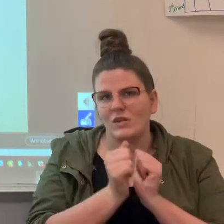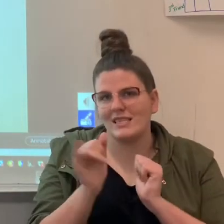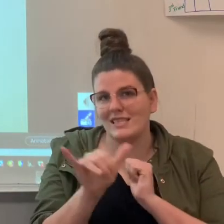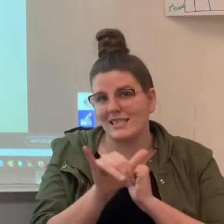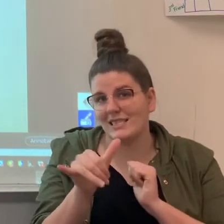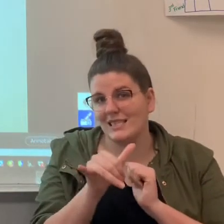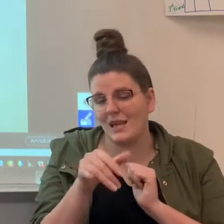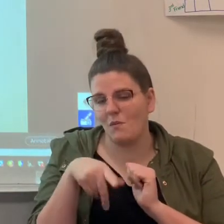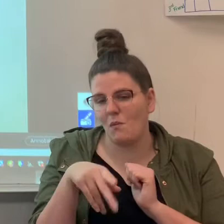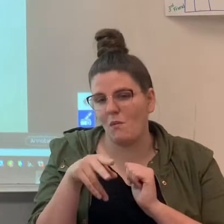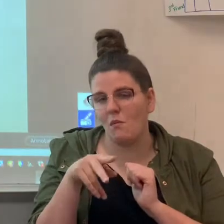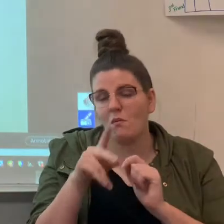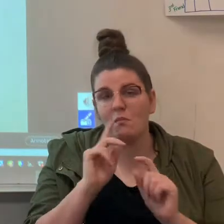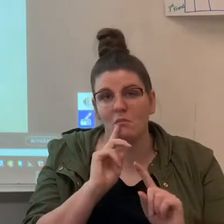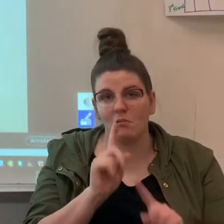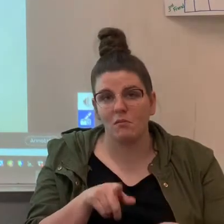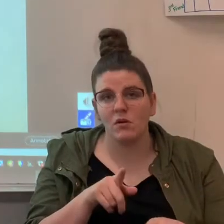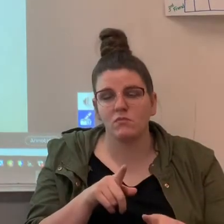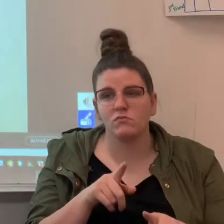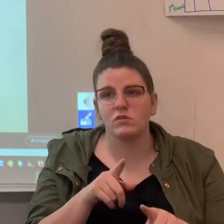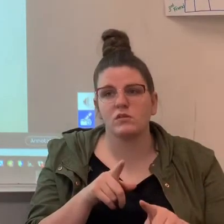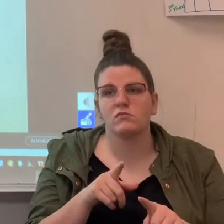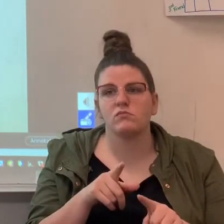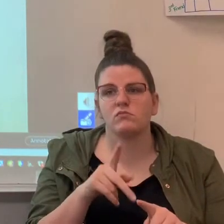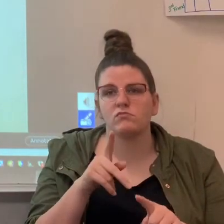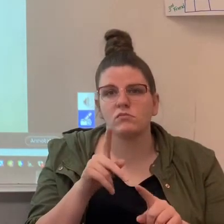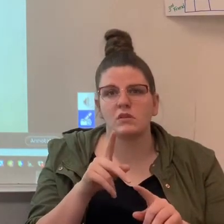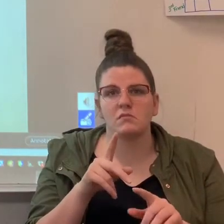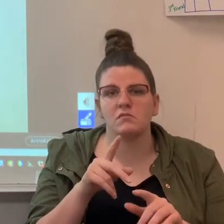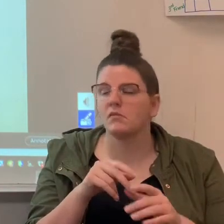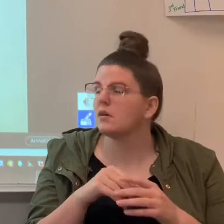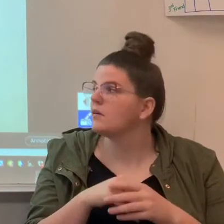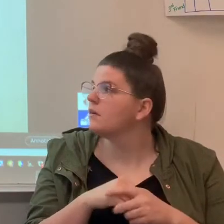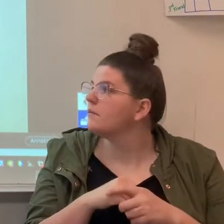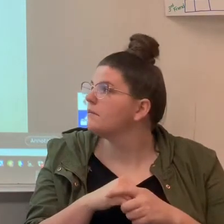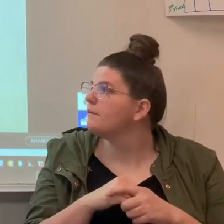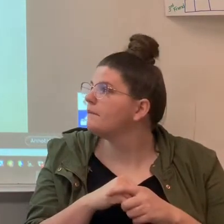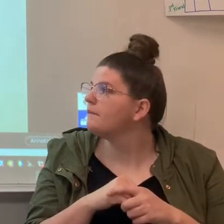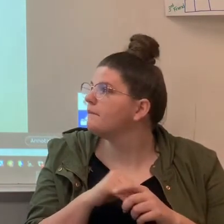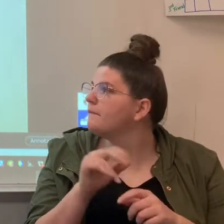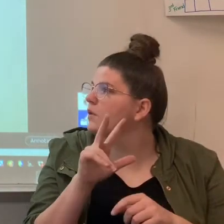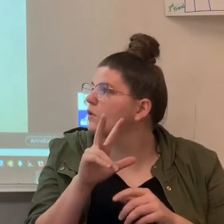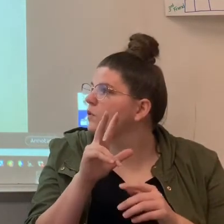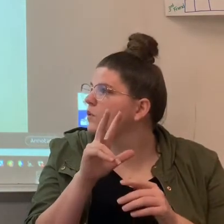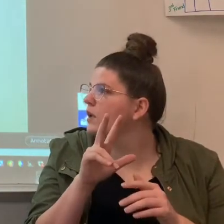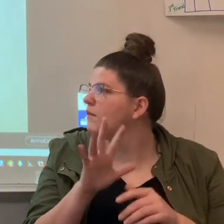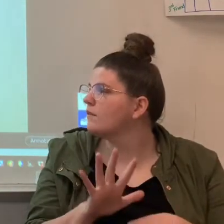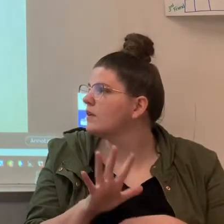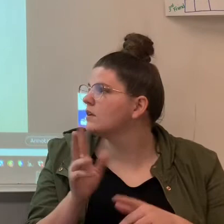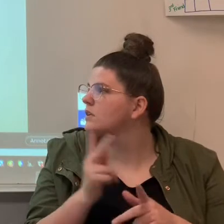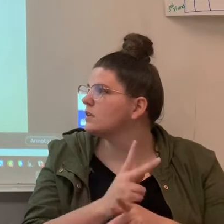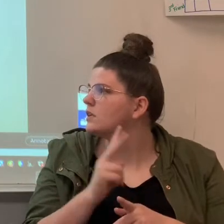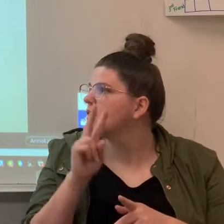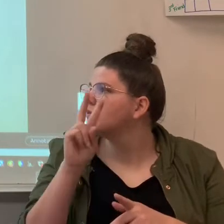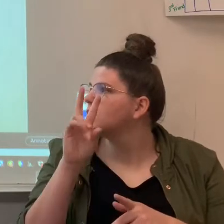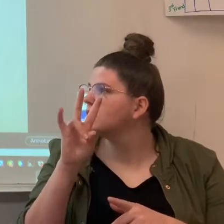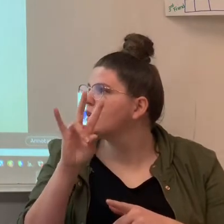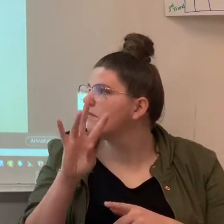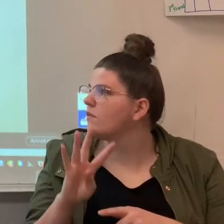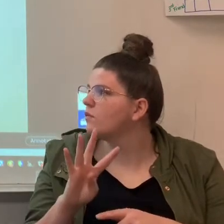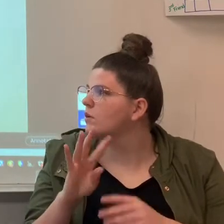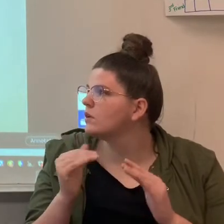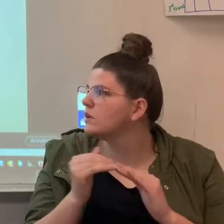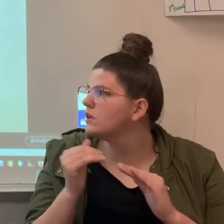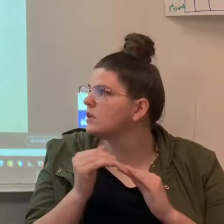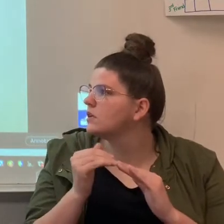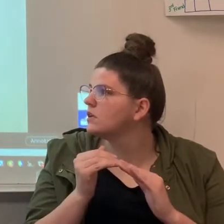when multiplying, okay? So we have 3/5 times 7/4. We end up